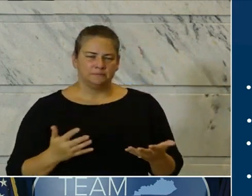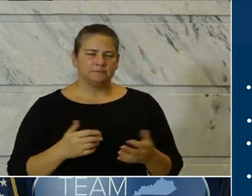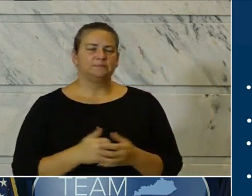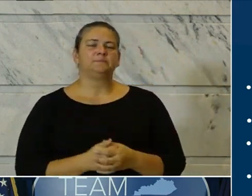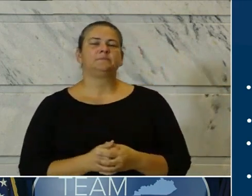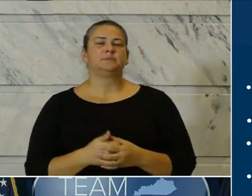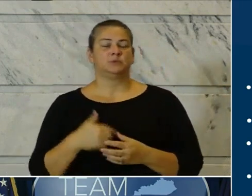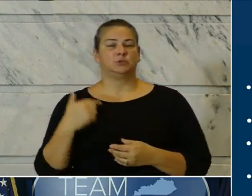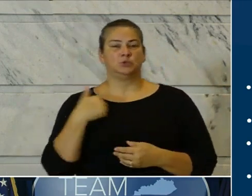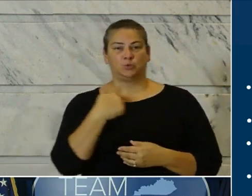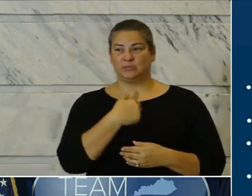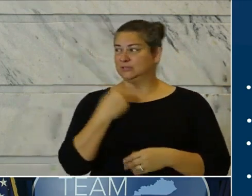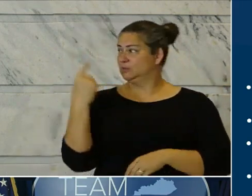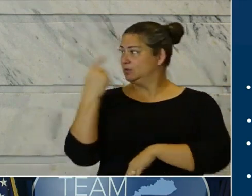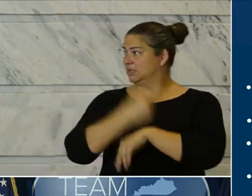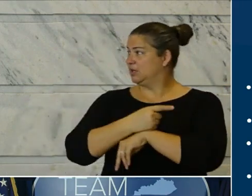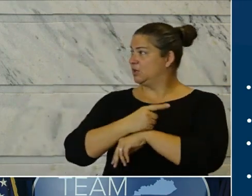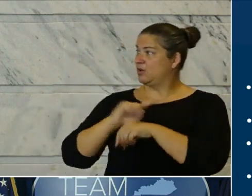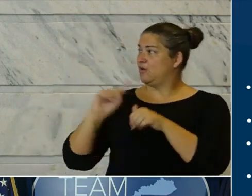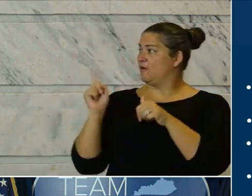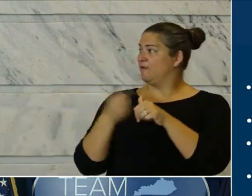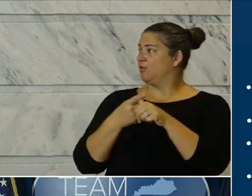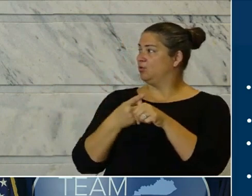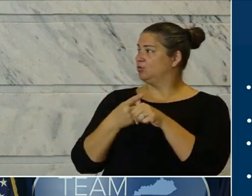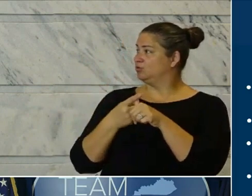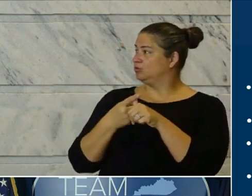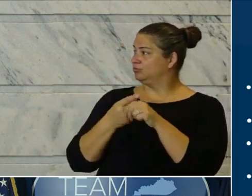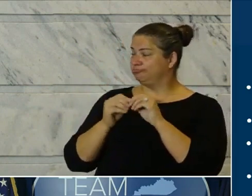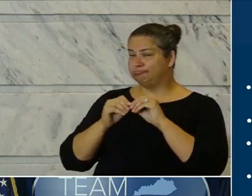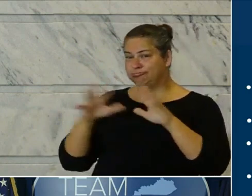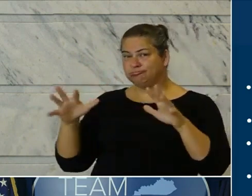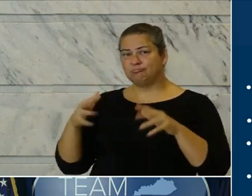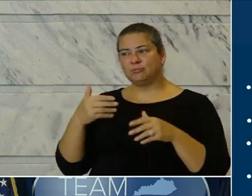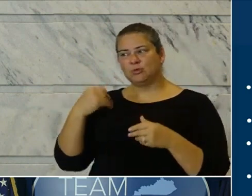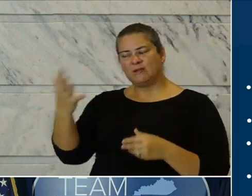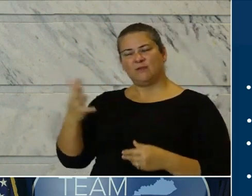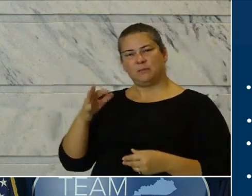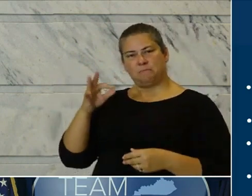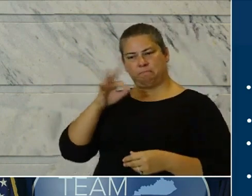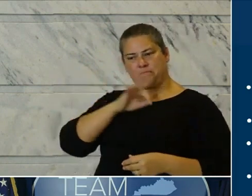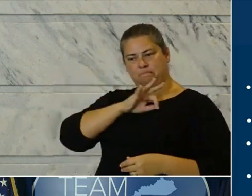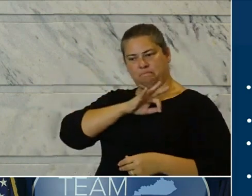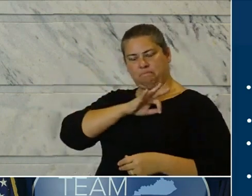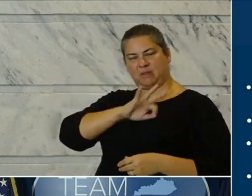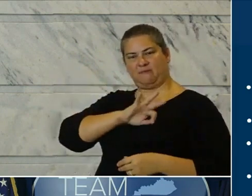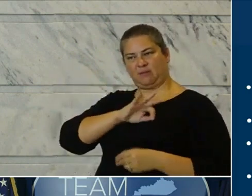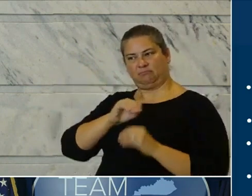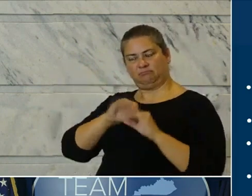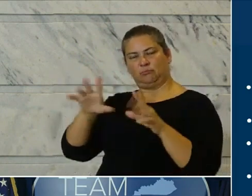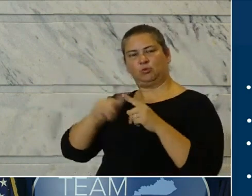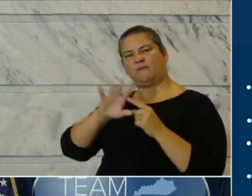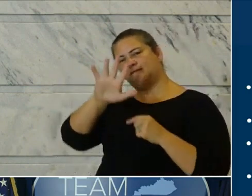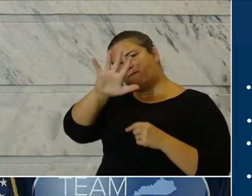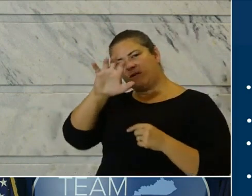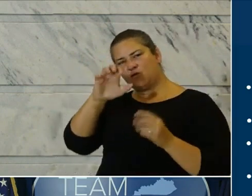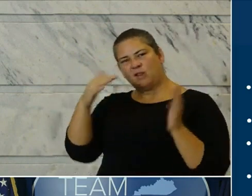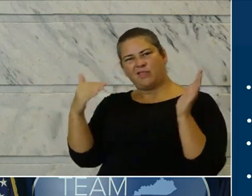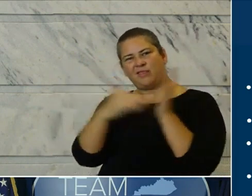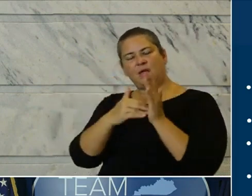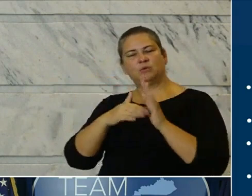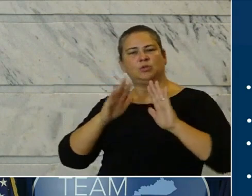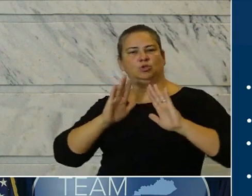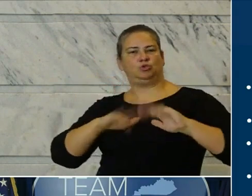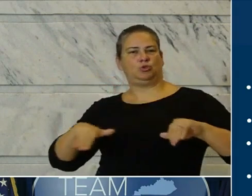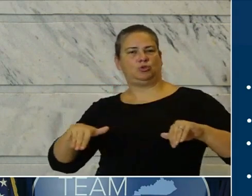we had a first phase, and we provided those benefits to over 500,000